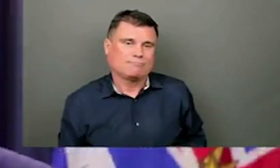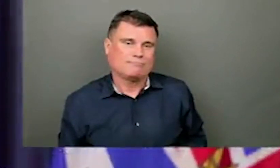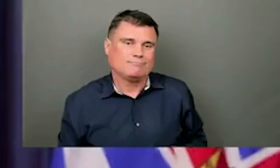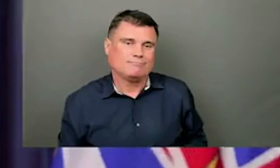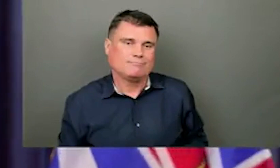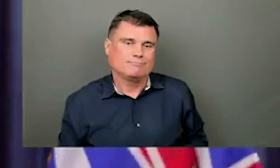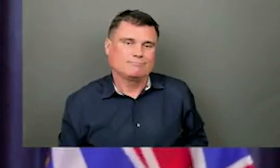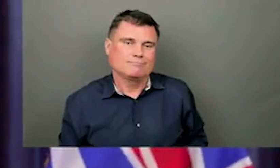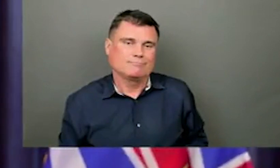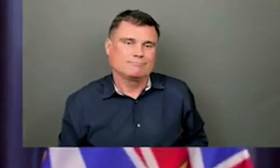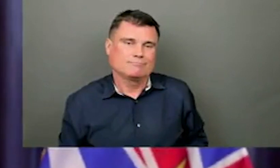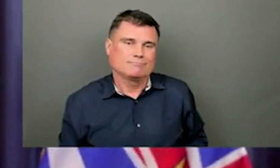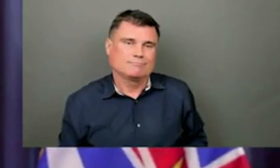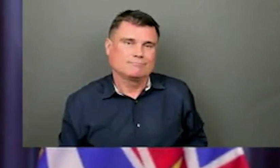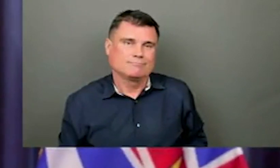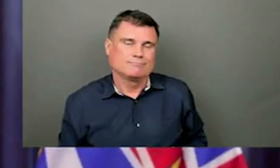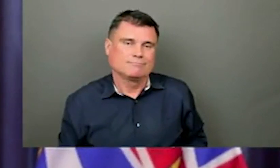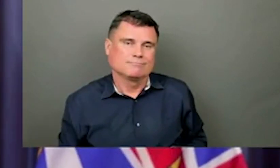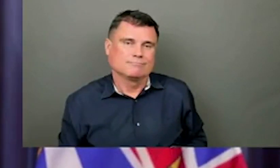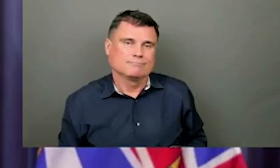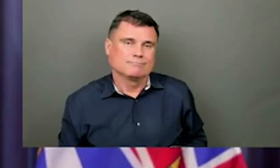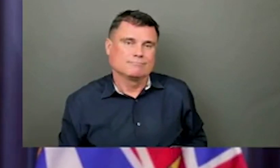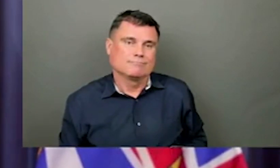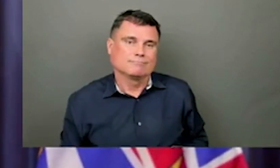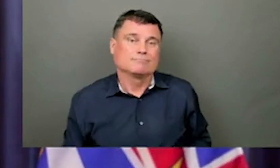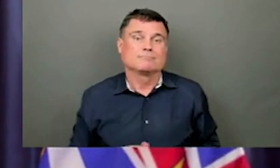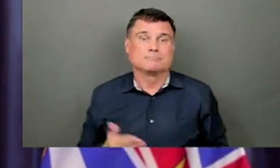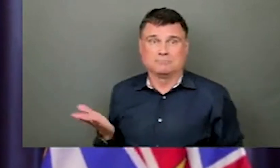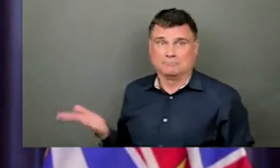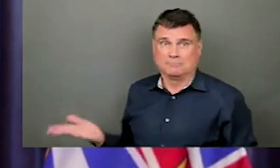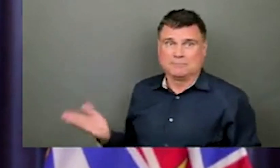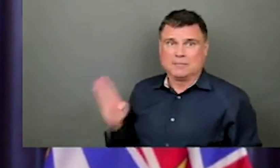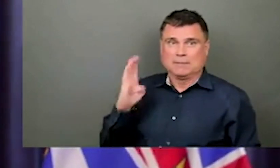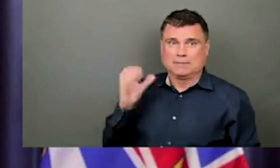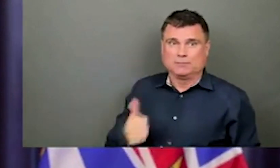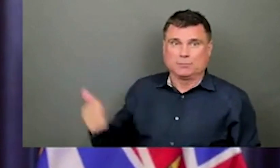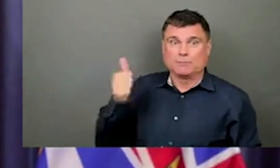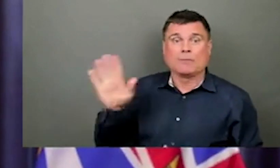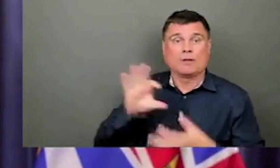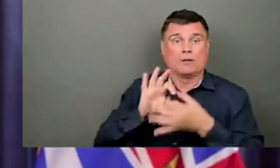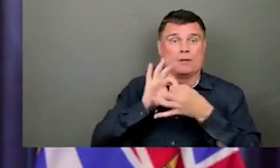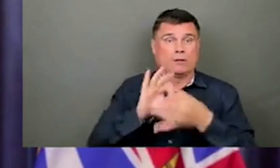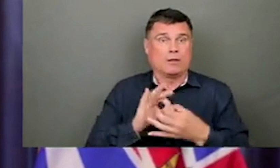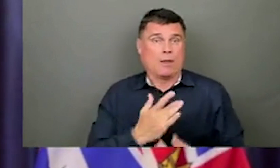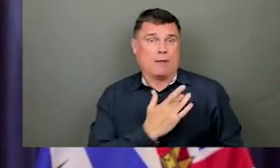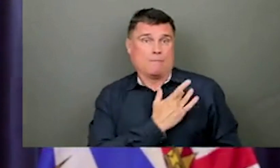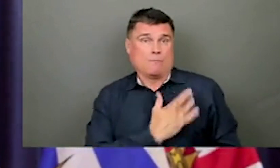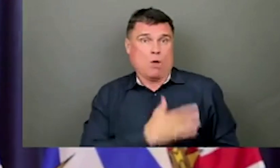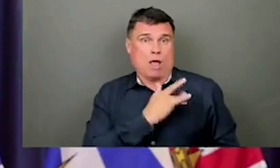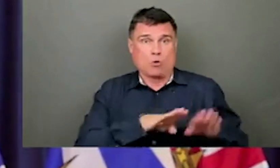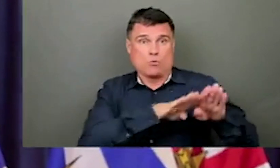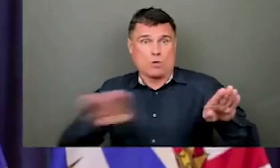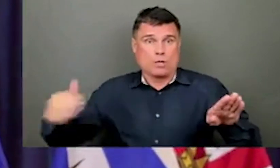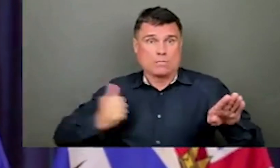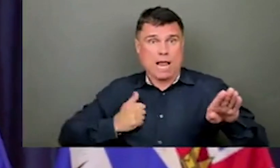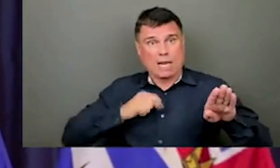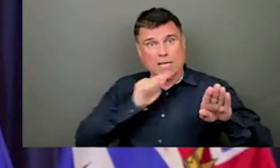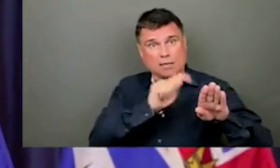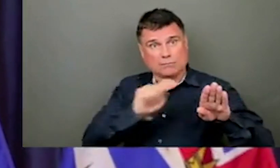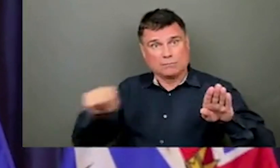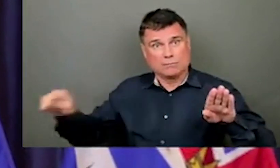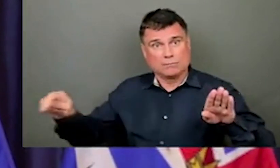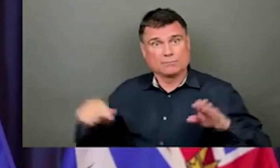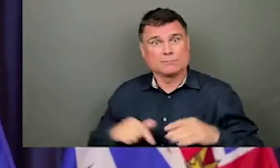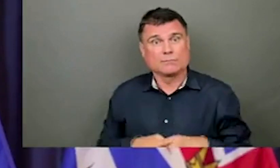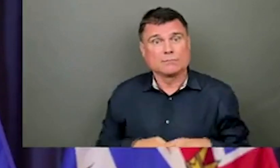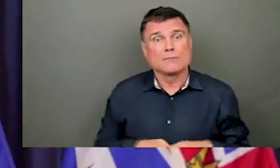Yeah, and just with respect to the intergovernmental connections here, other jurisdictions within Canada, other jurisdictions around the world, as Dr.